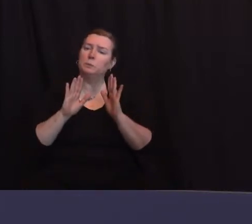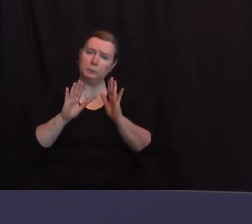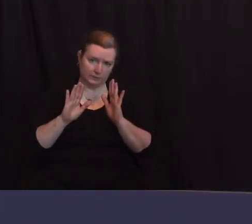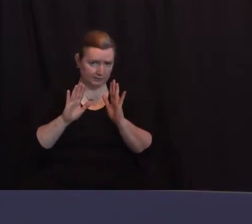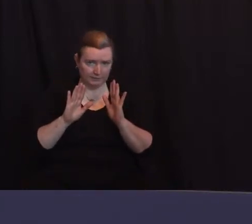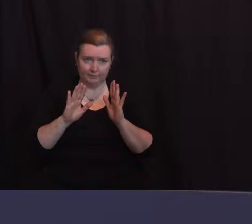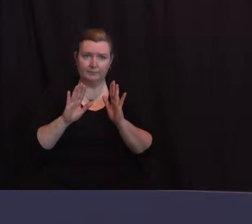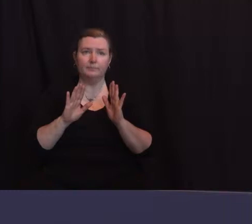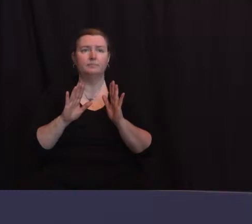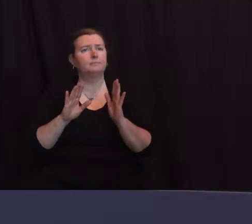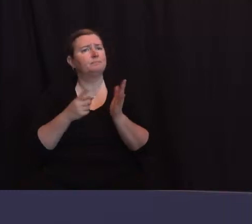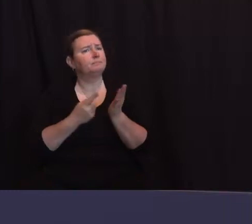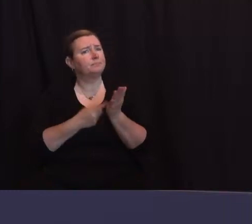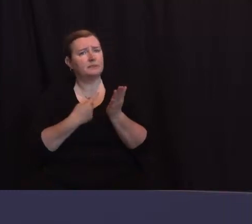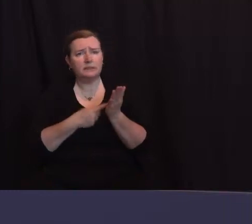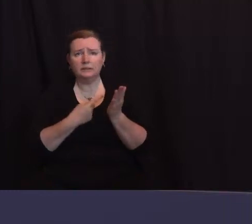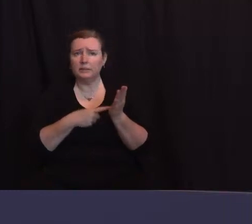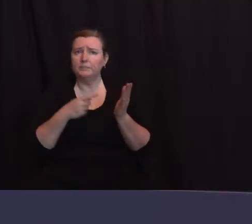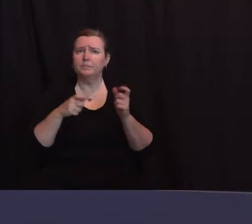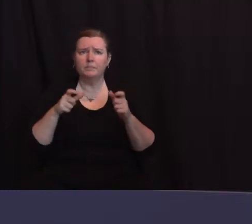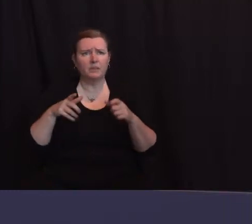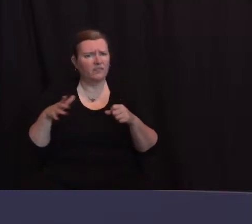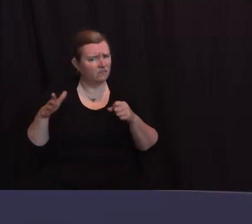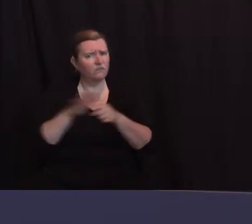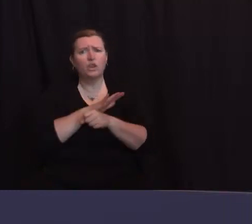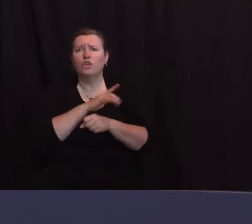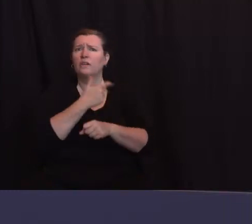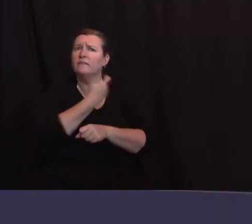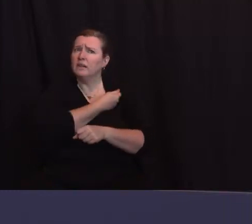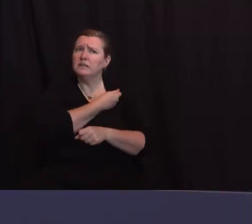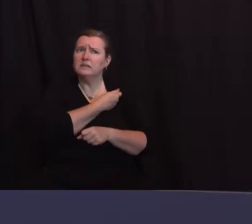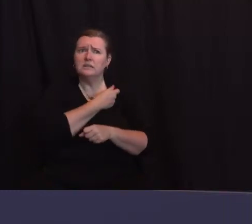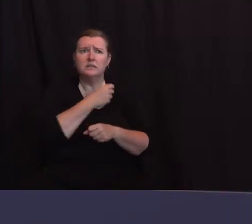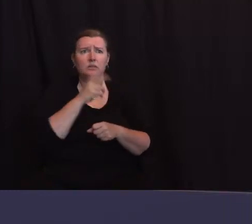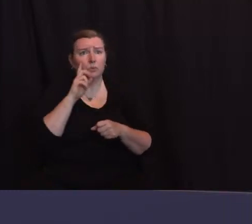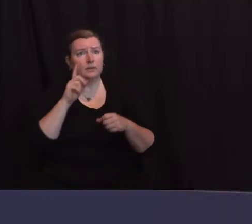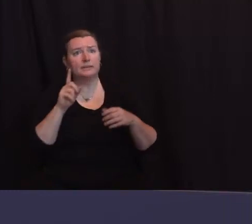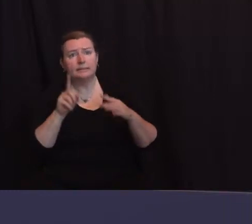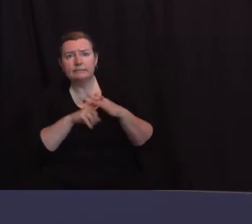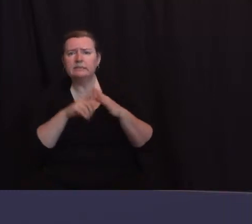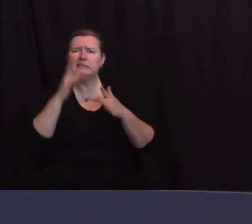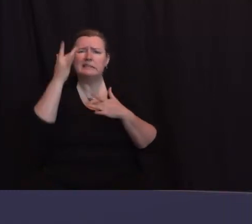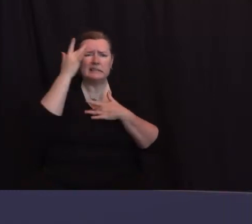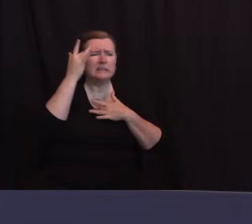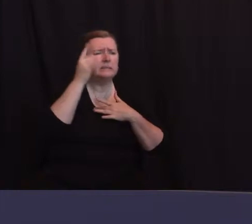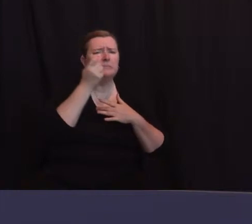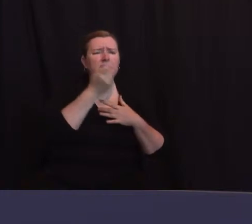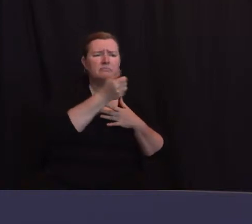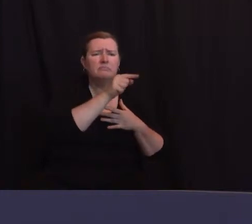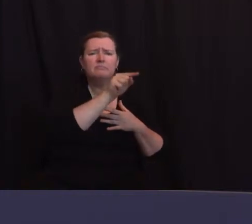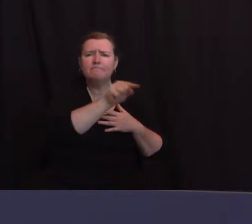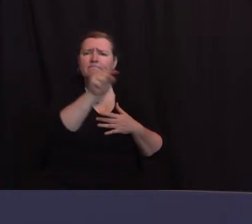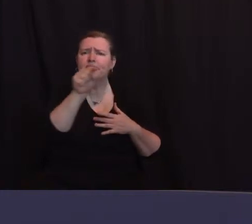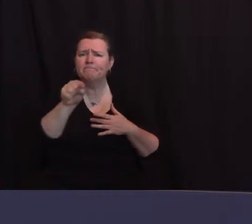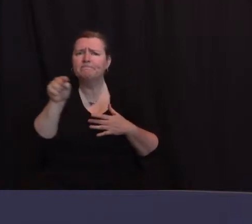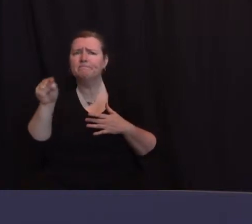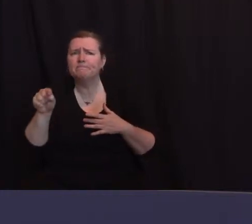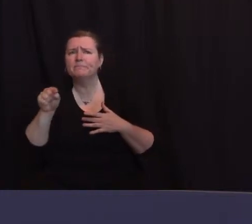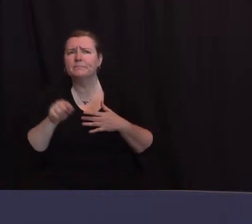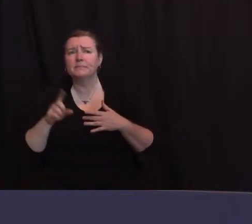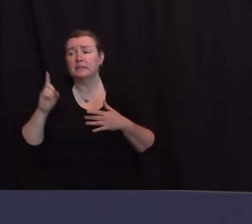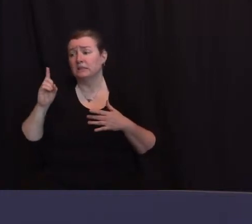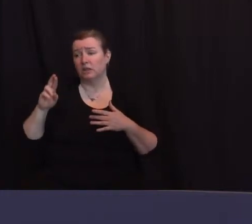some cases among fully vaccinated individuals are expected. As part of their surveillance, Dr. Lifshitz'